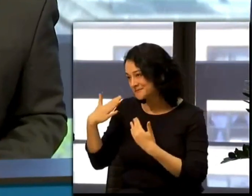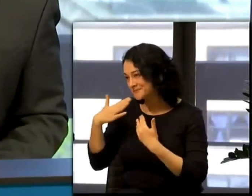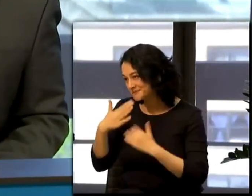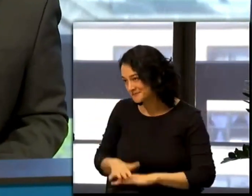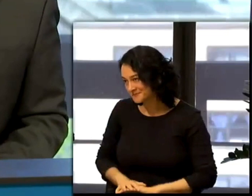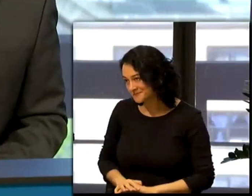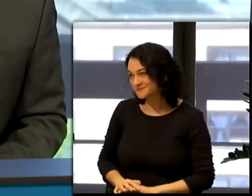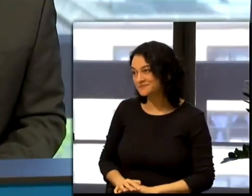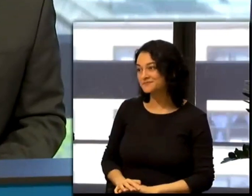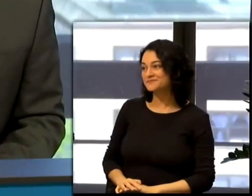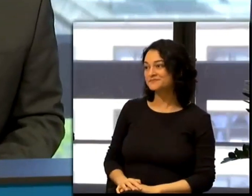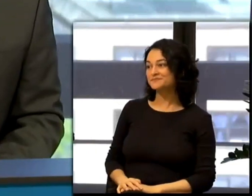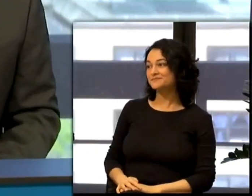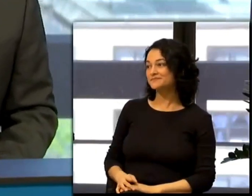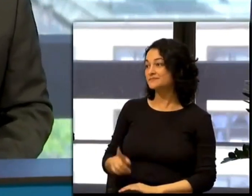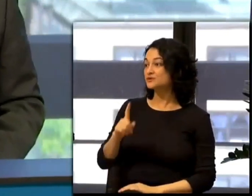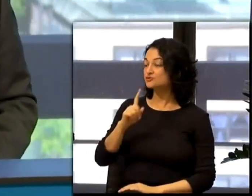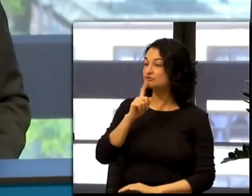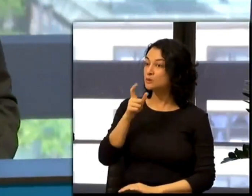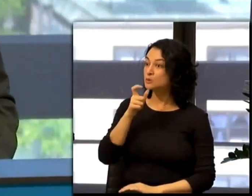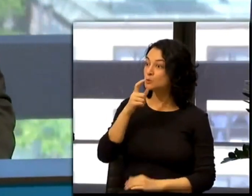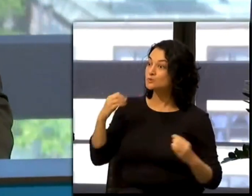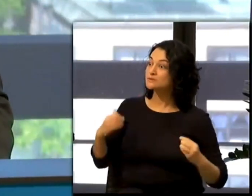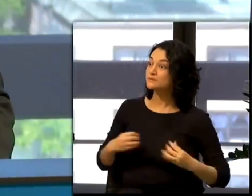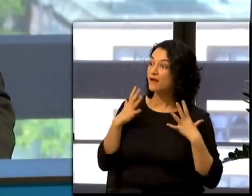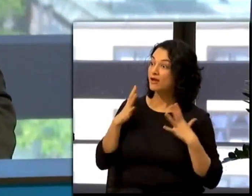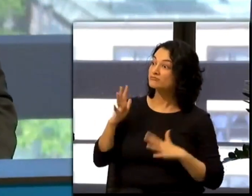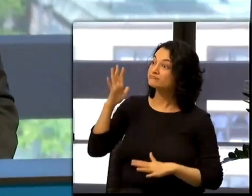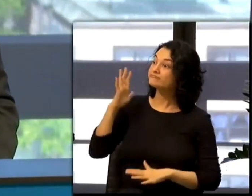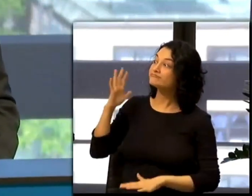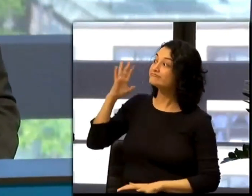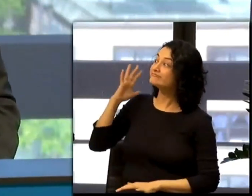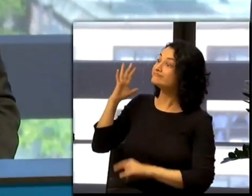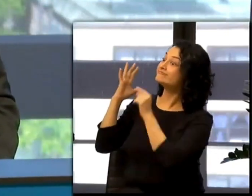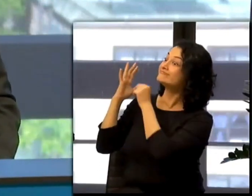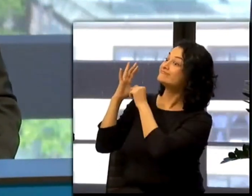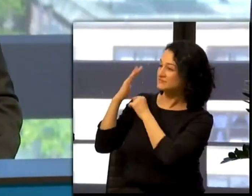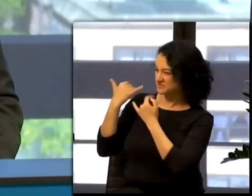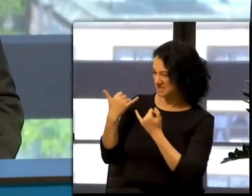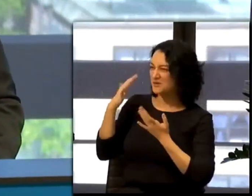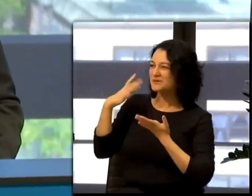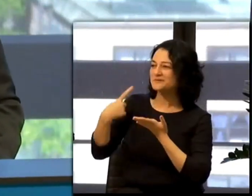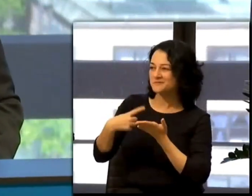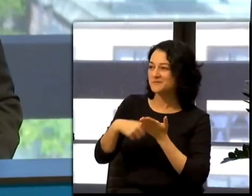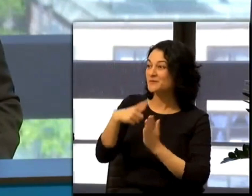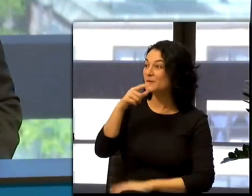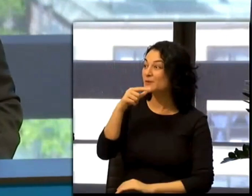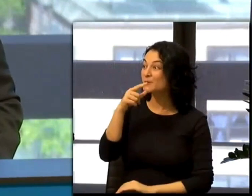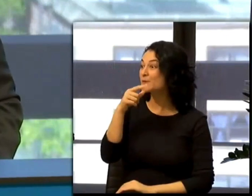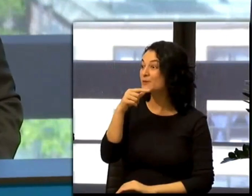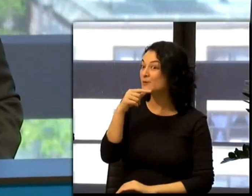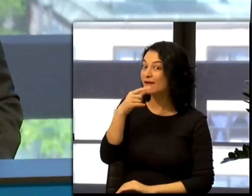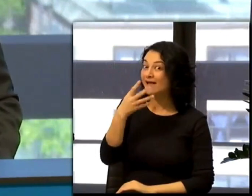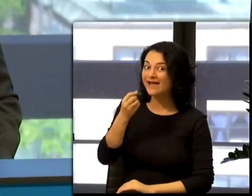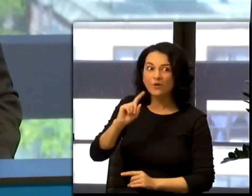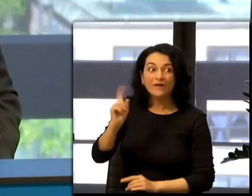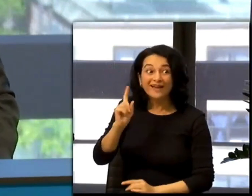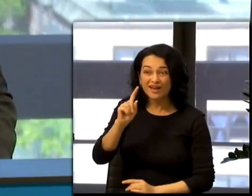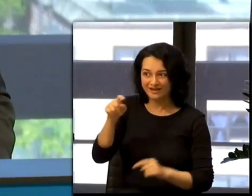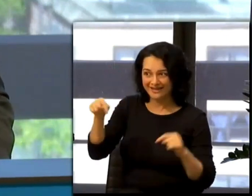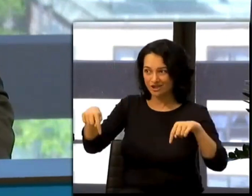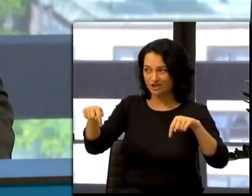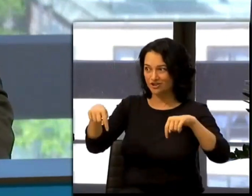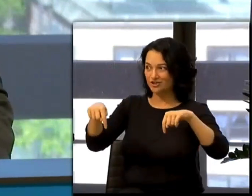be discussing today came from a convening right here at the Ford Foundation back in 2019 that